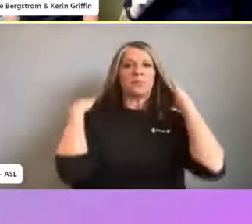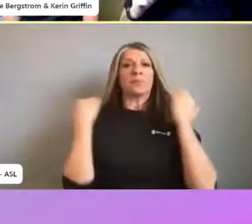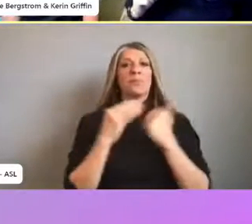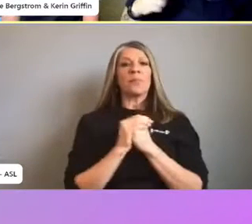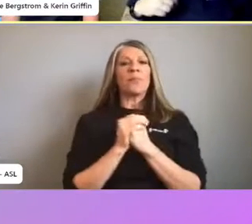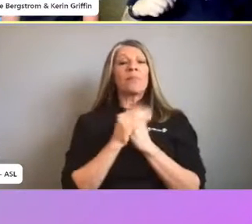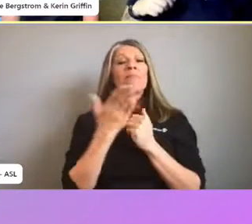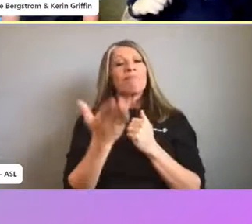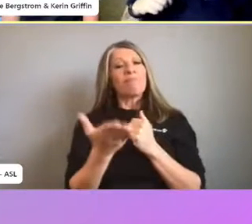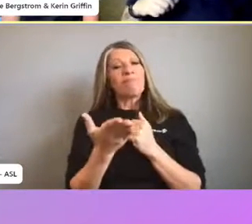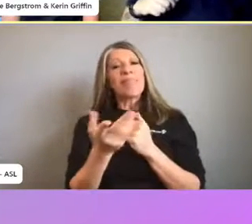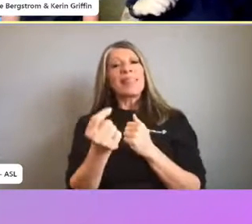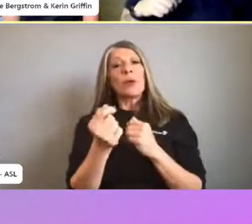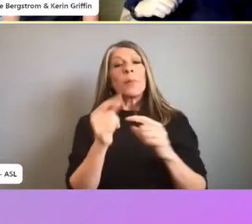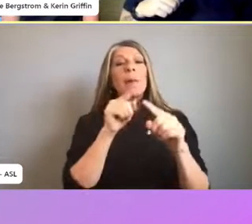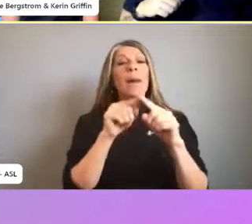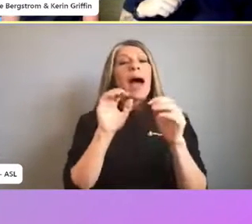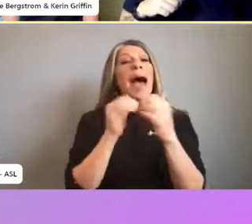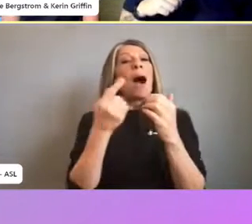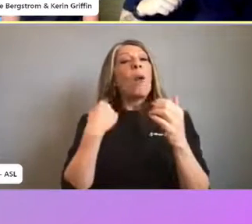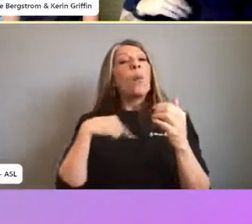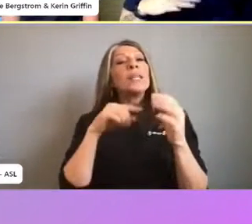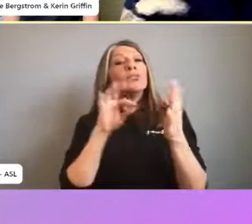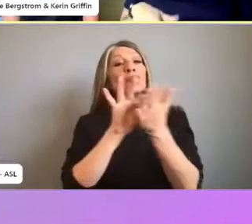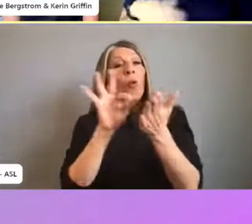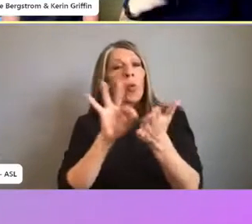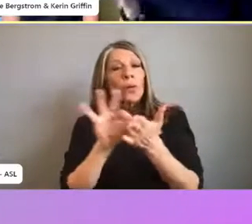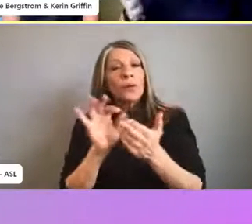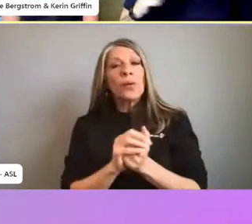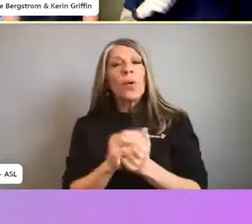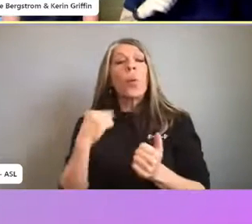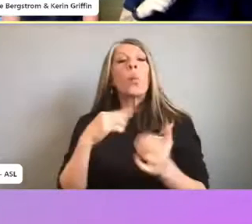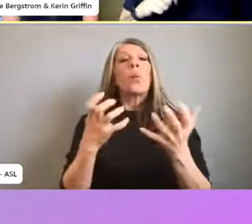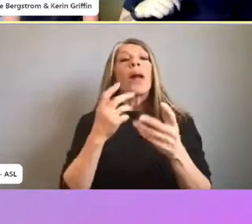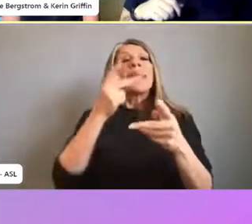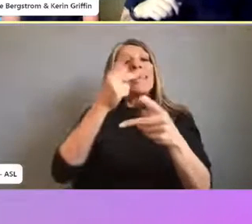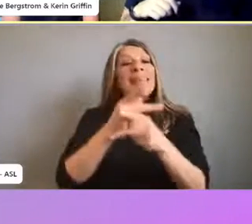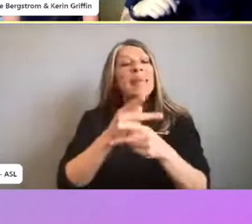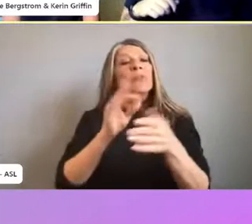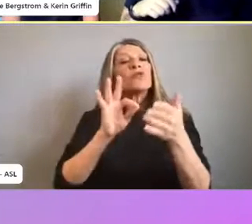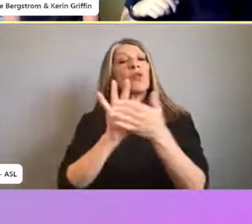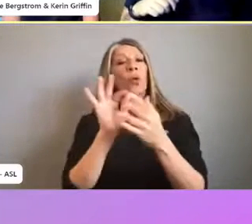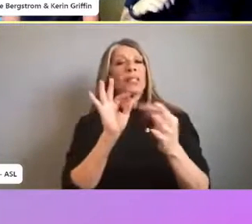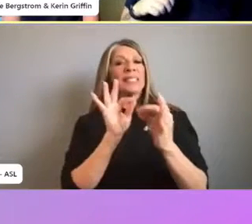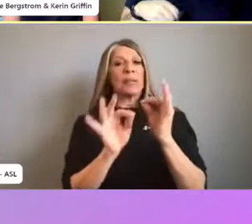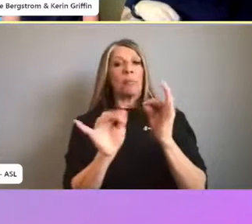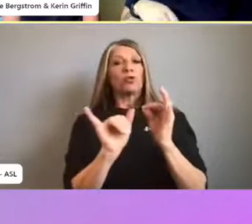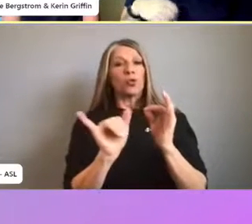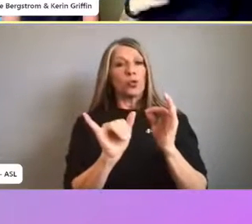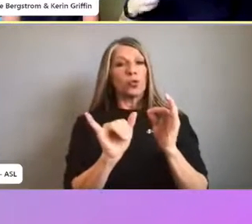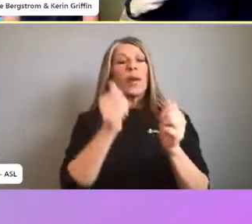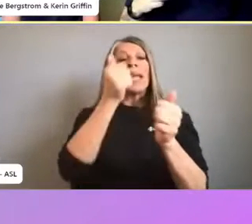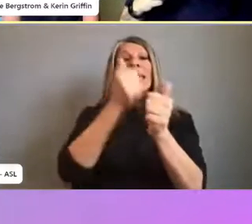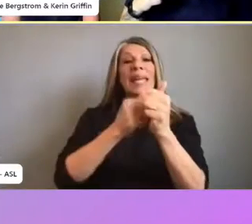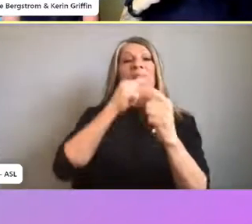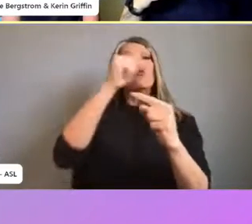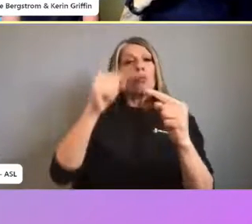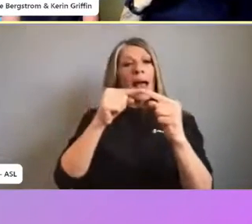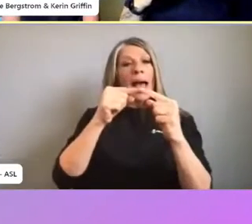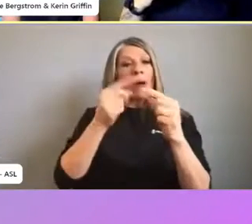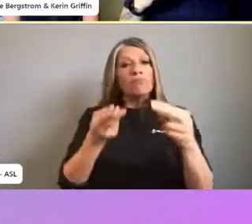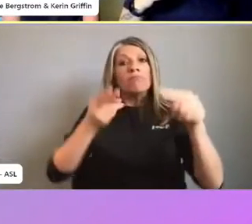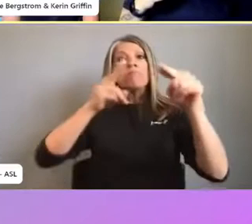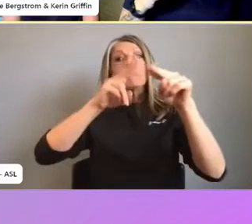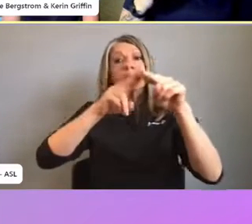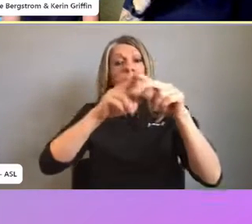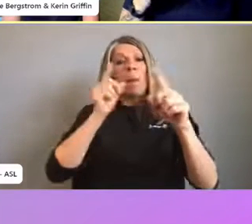So here's a little bit about how we scored. We wanted to keep the scoring simple as well. Each round increased in the amount